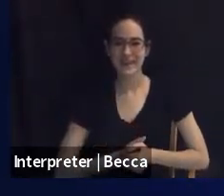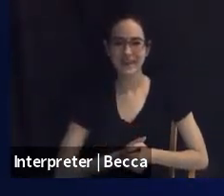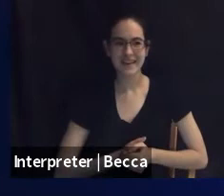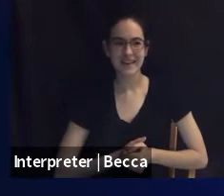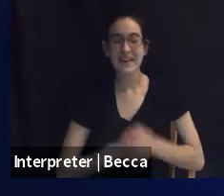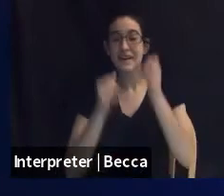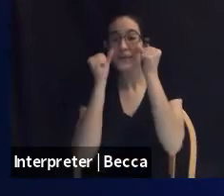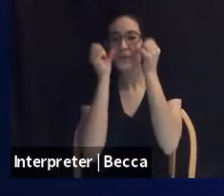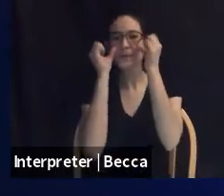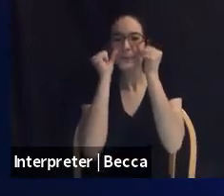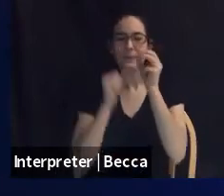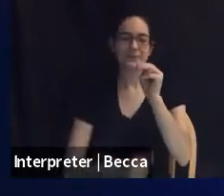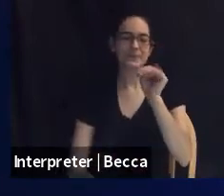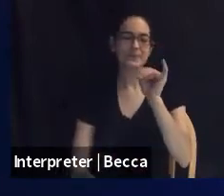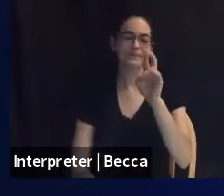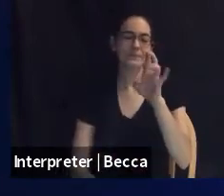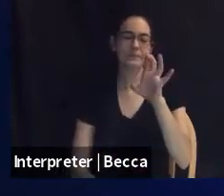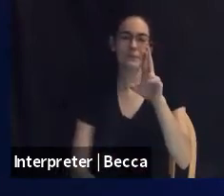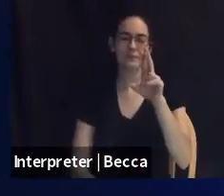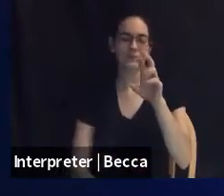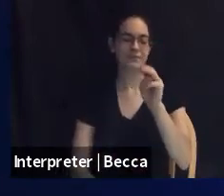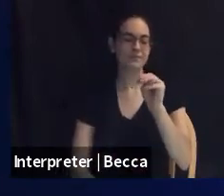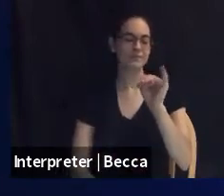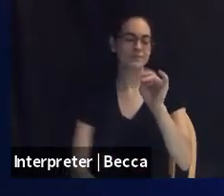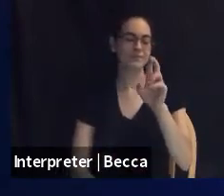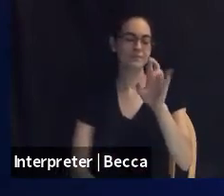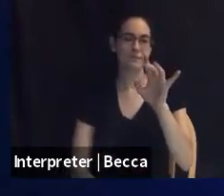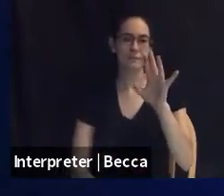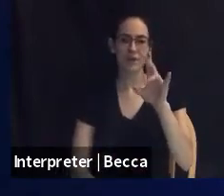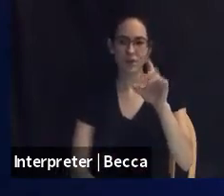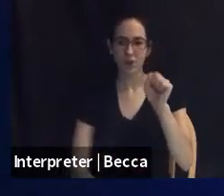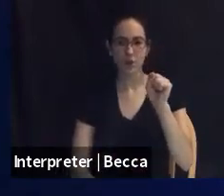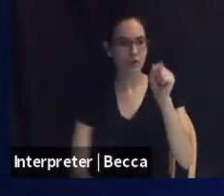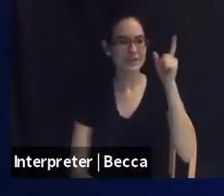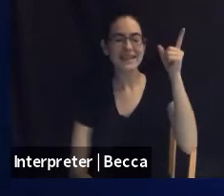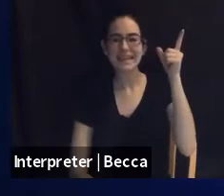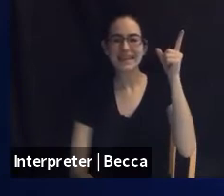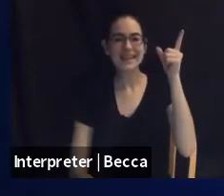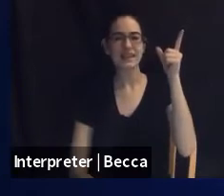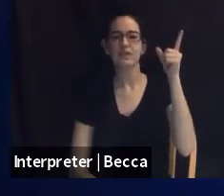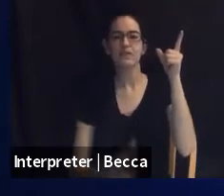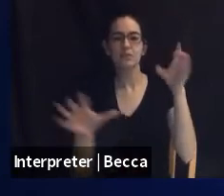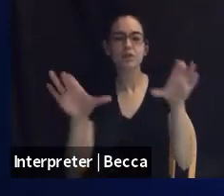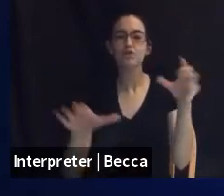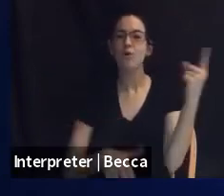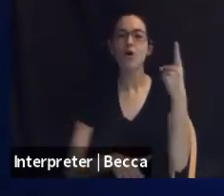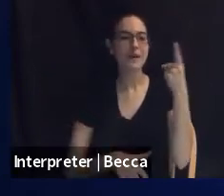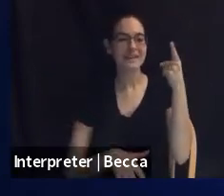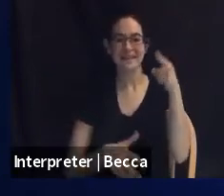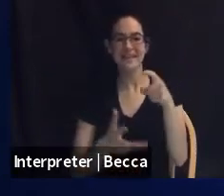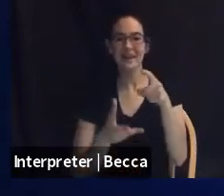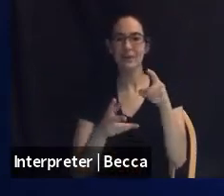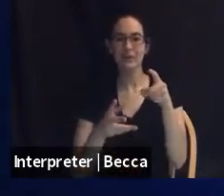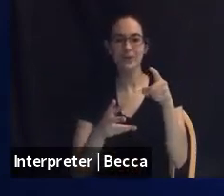They never got used to everything that was happening. They never got used to all the amazing supernatural things that were taking place. They kept